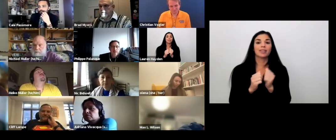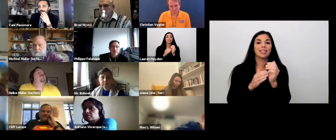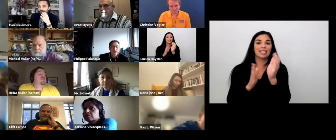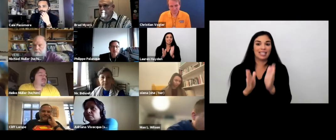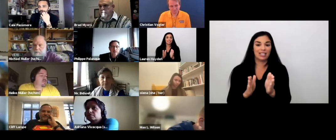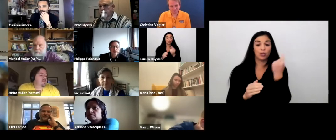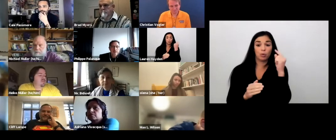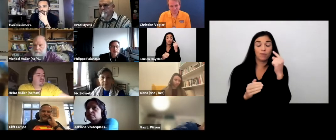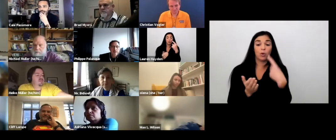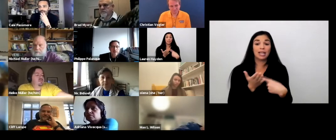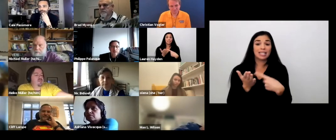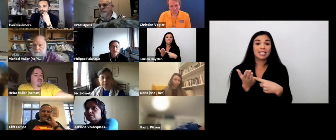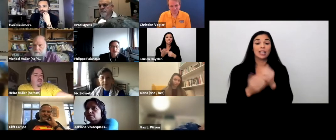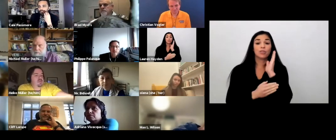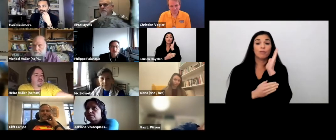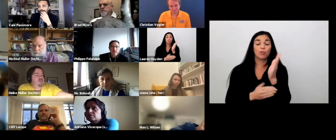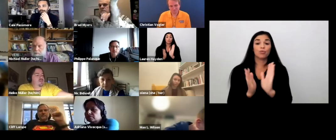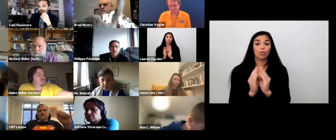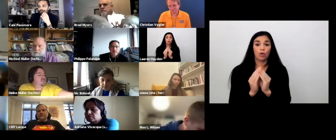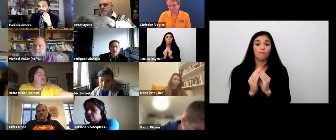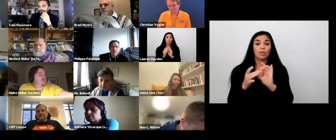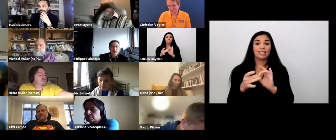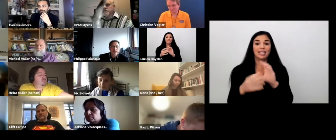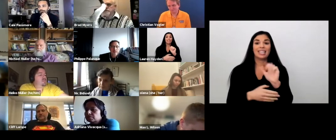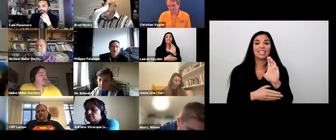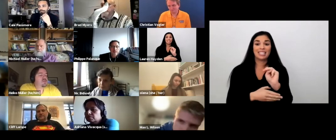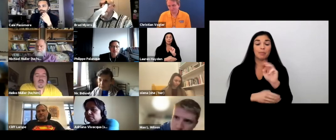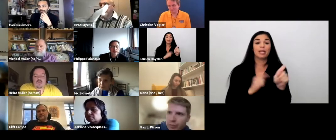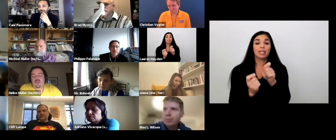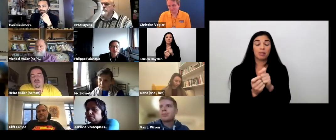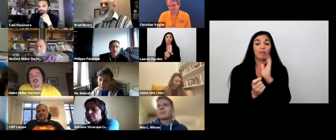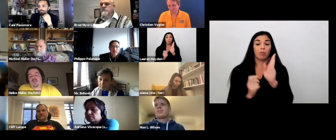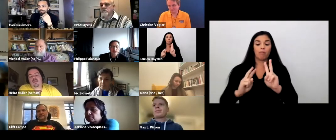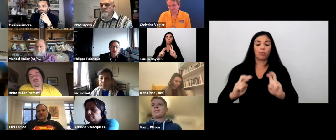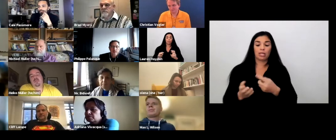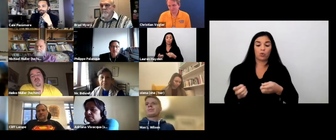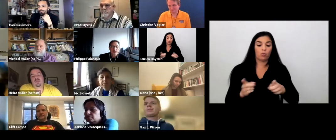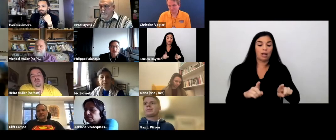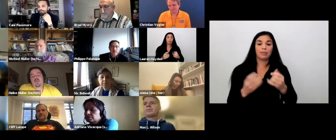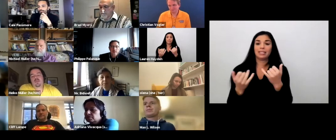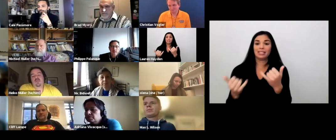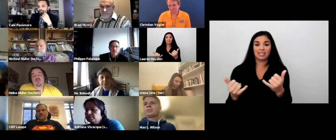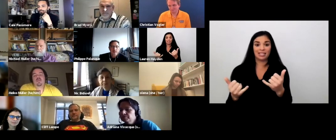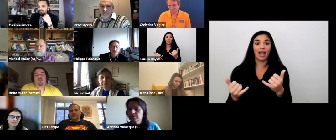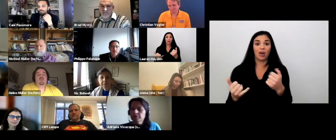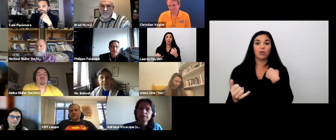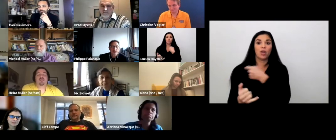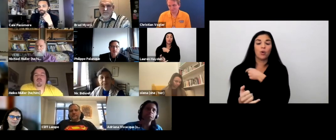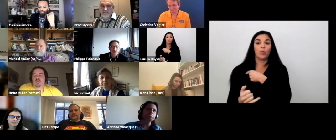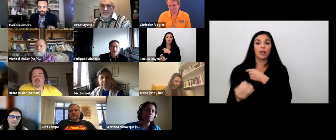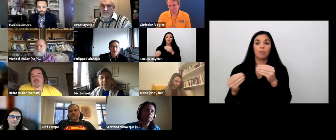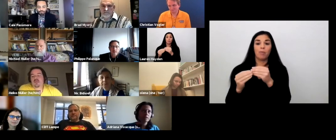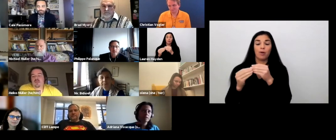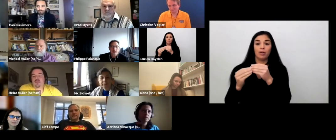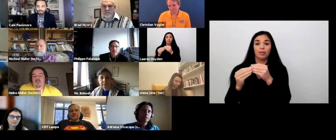future of conferences within the ACM. So looking specifically at what happens now that we're moving towards more hybrid and